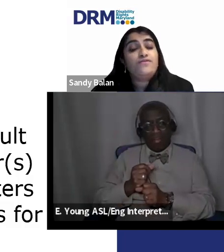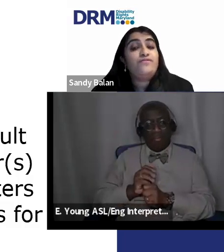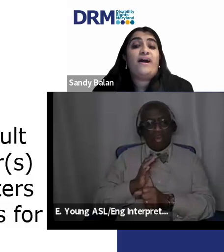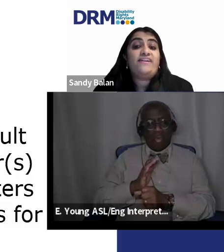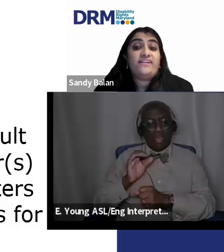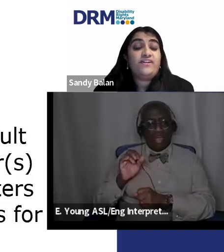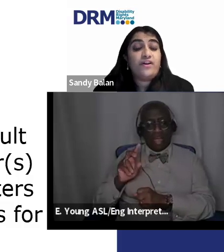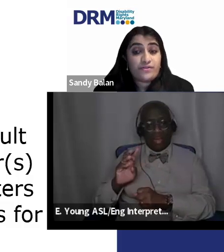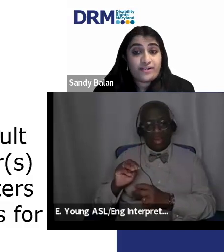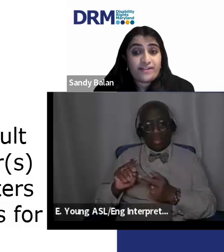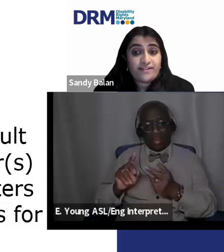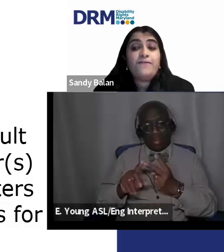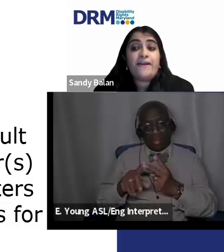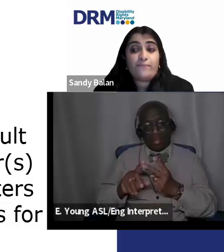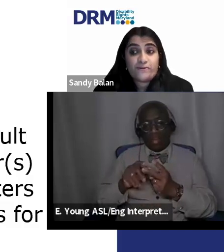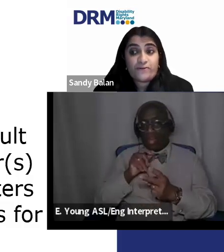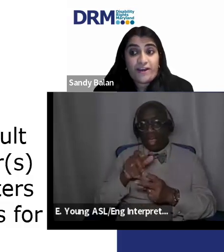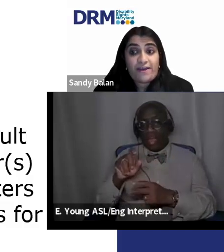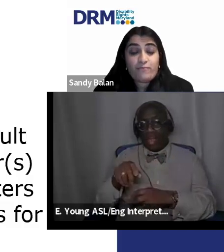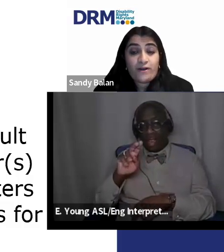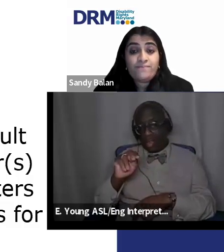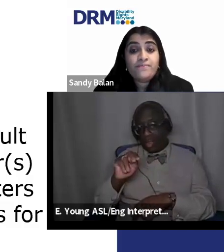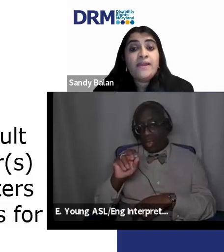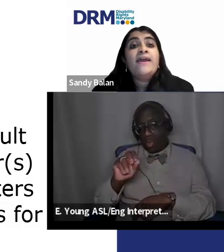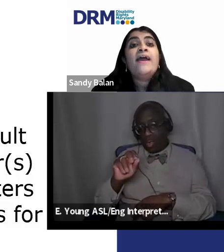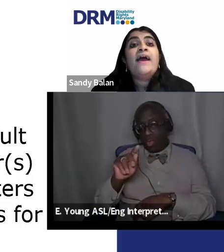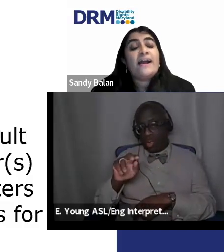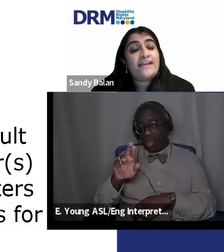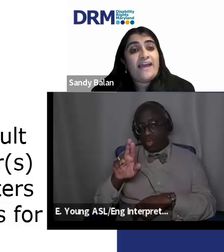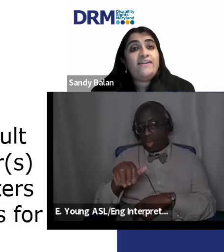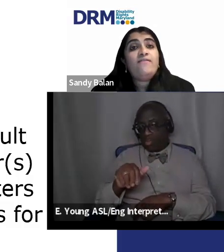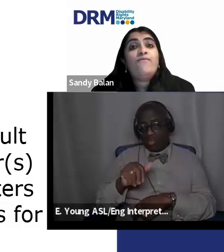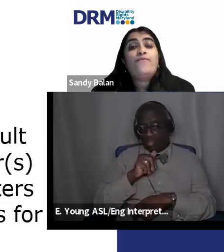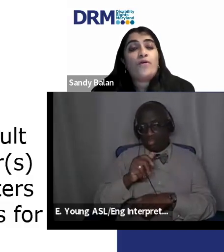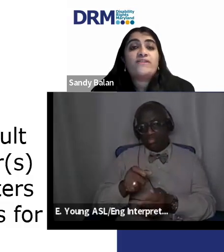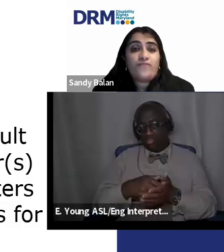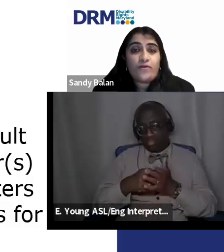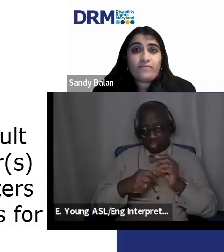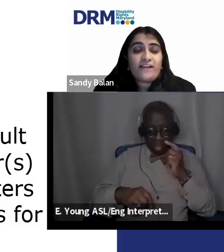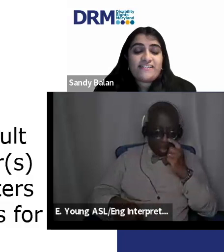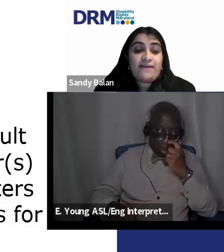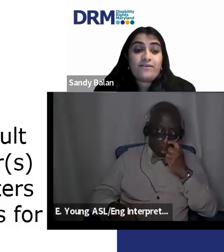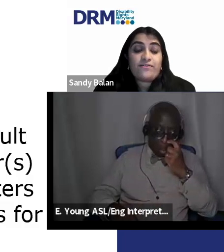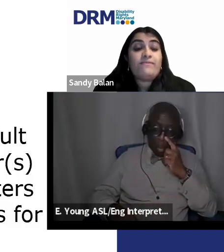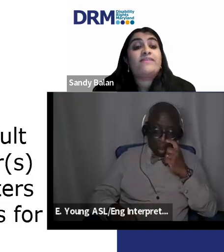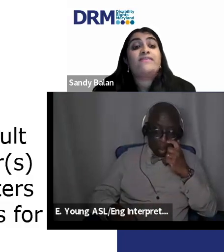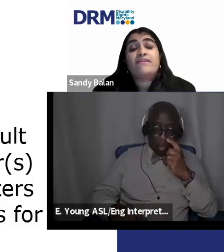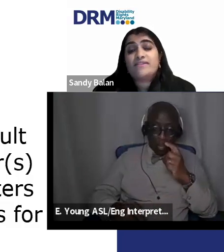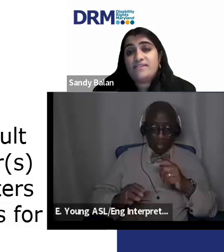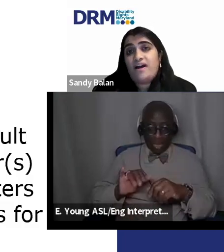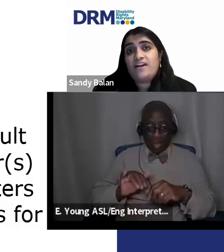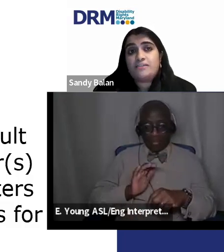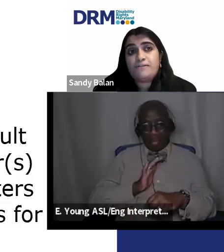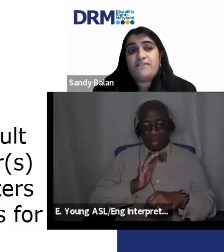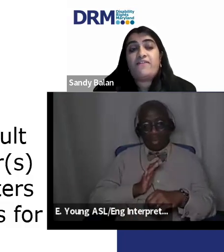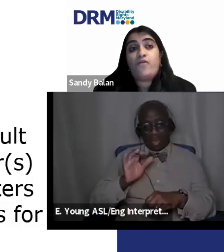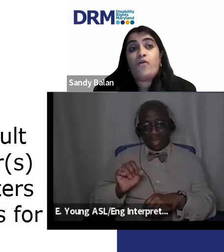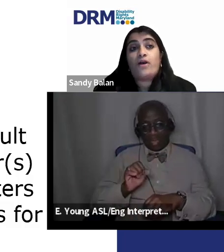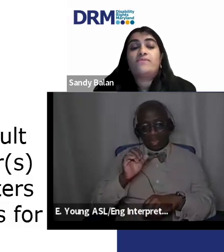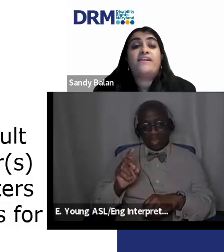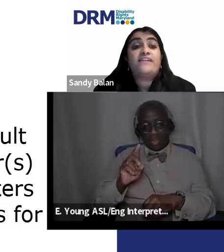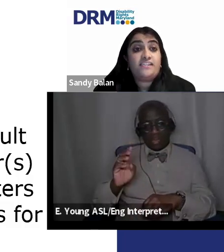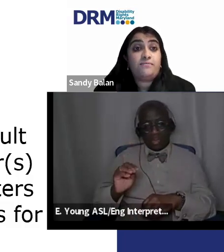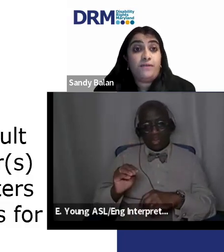Additionally, you do not need a notary to be able to create one. Again, for the formal SDM agreement, there is not a